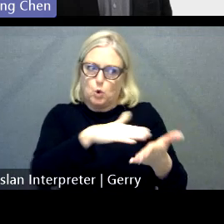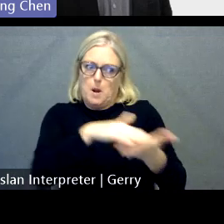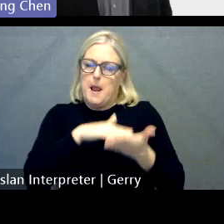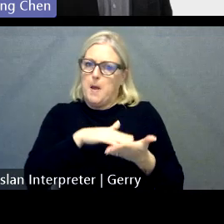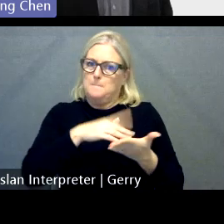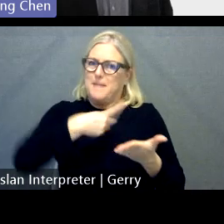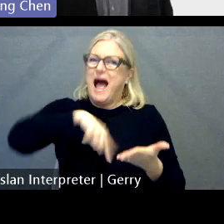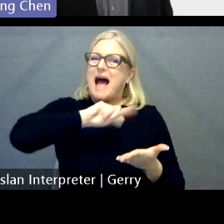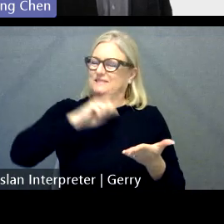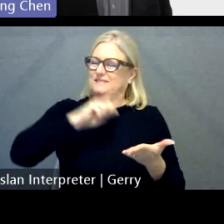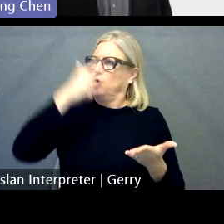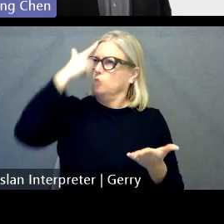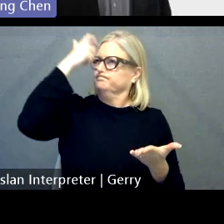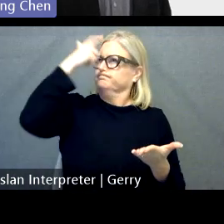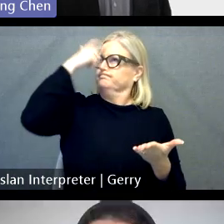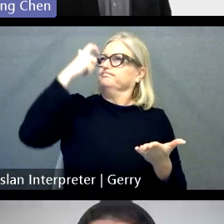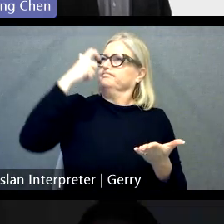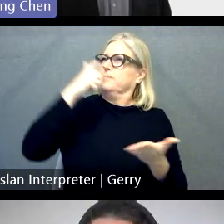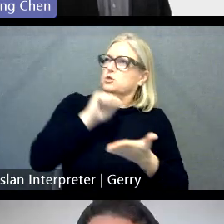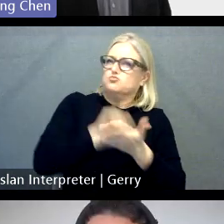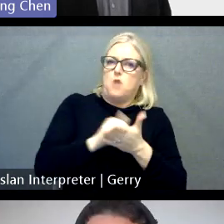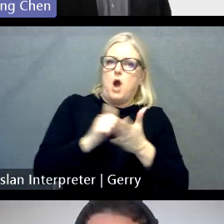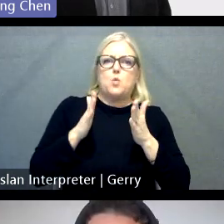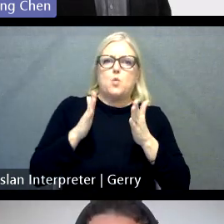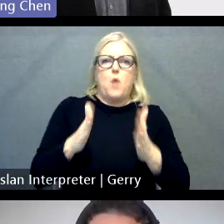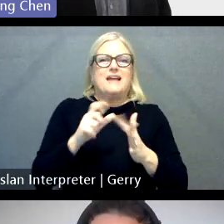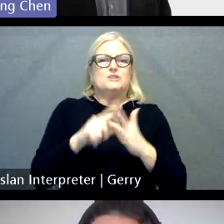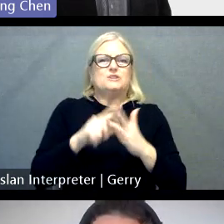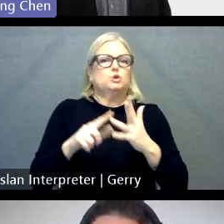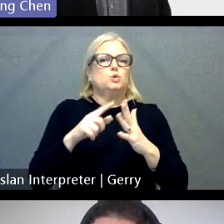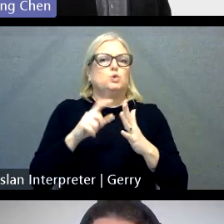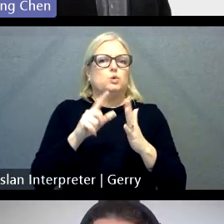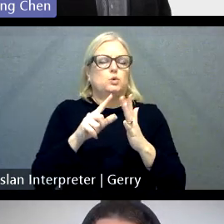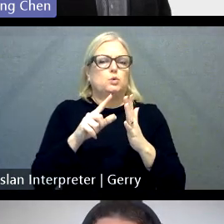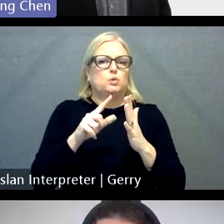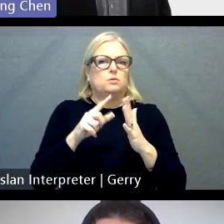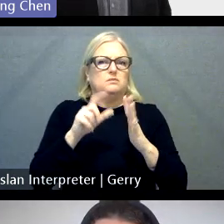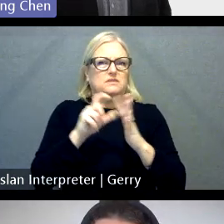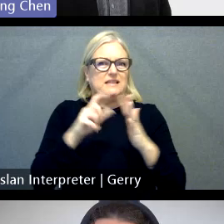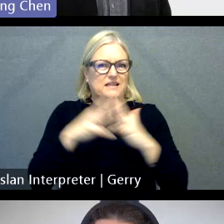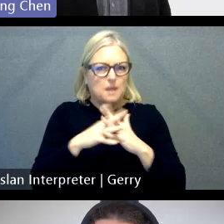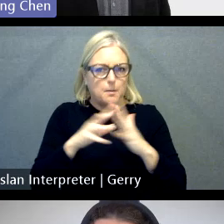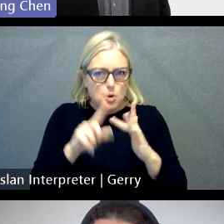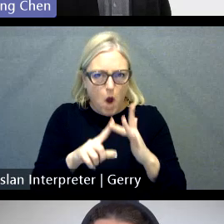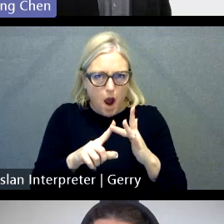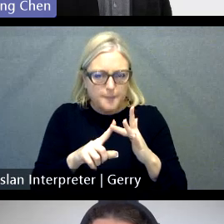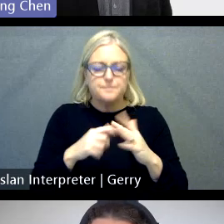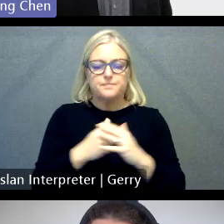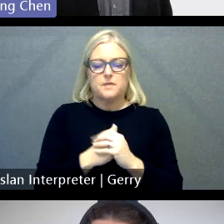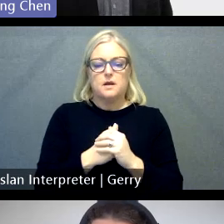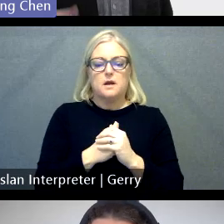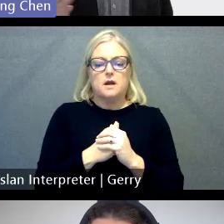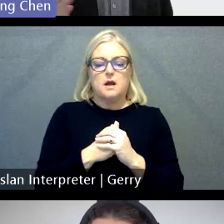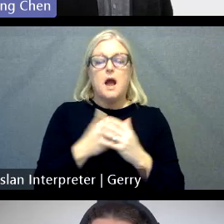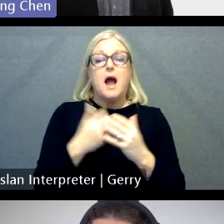the NDRS documents to broad well-being framework globally, as well